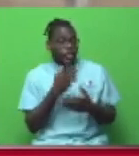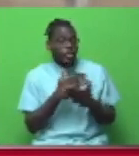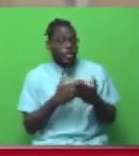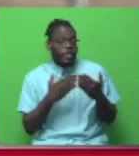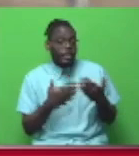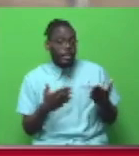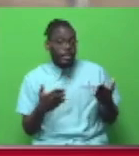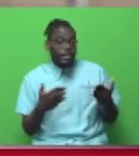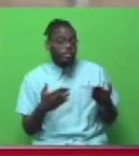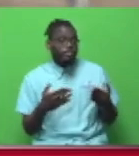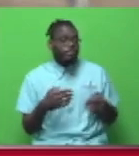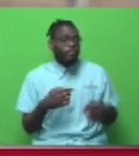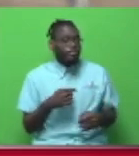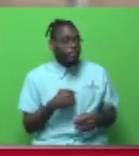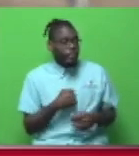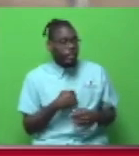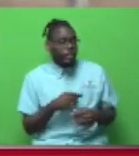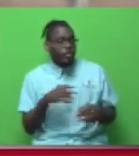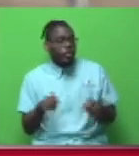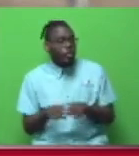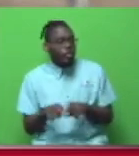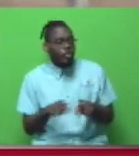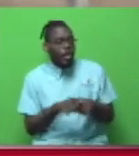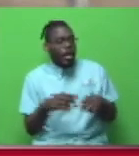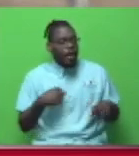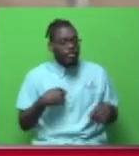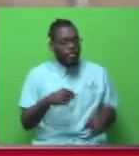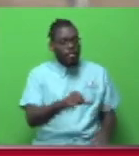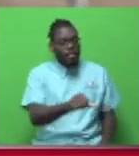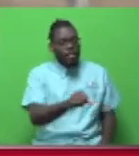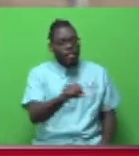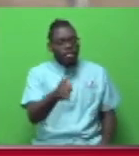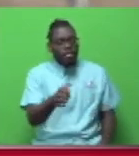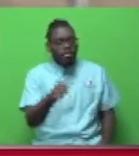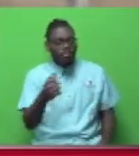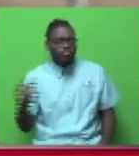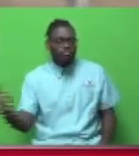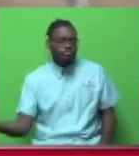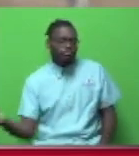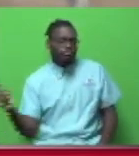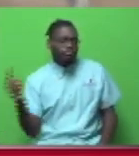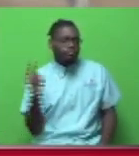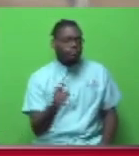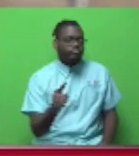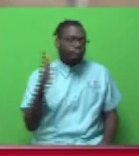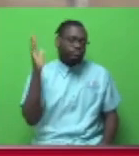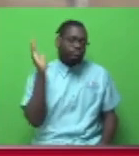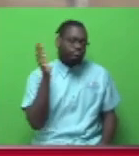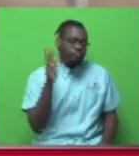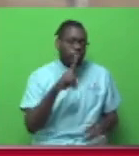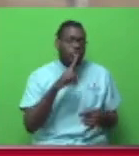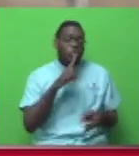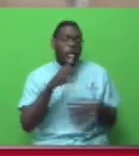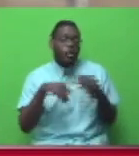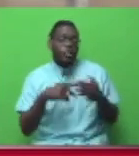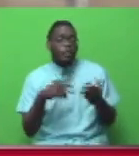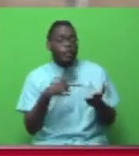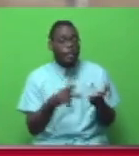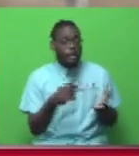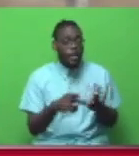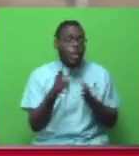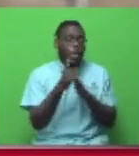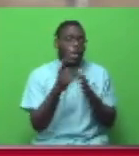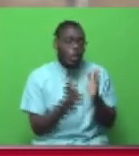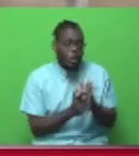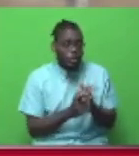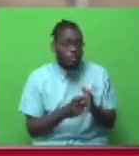made. There were also another contribution as it relates to fees again. And I have to